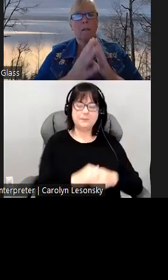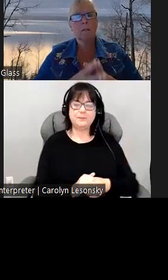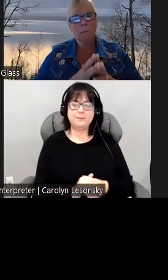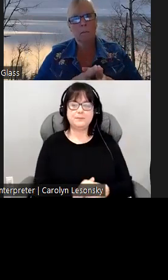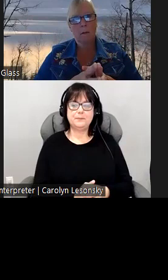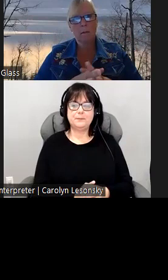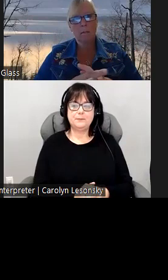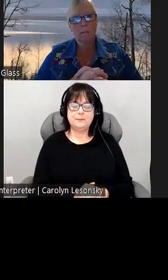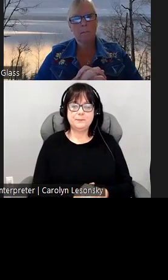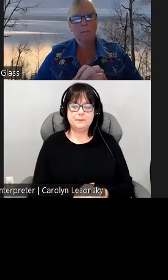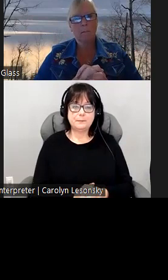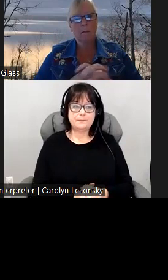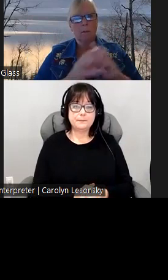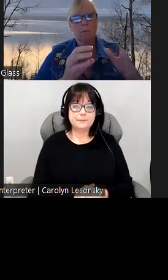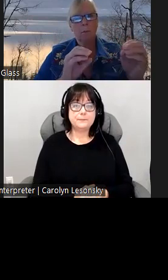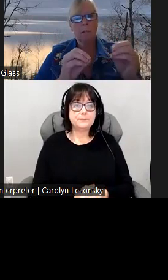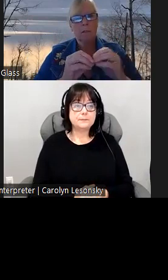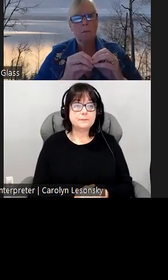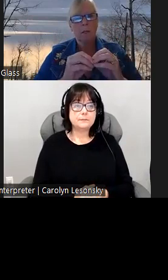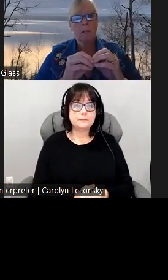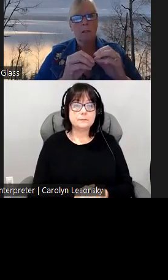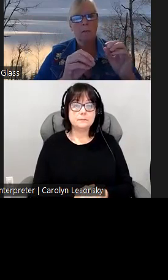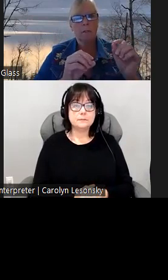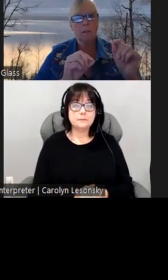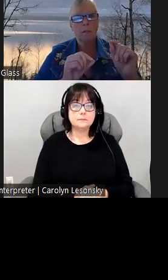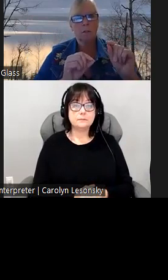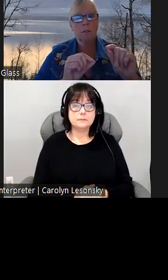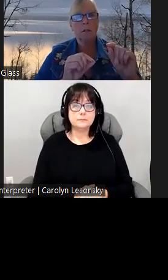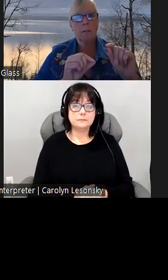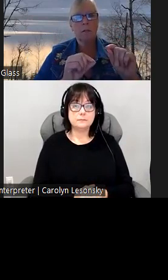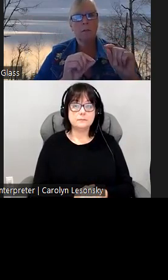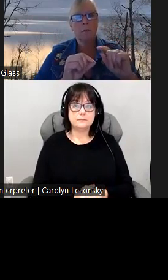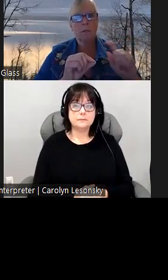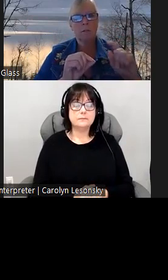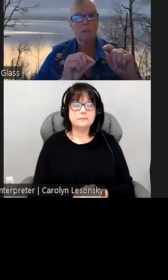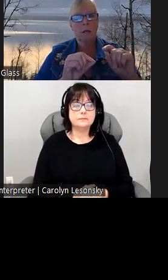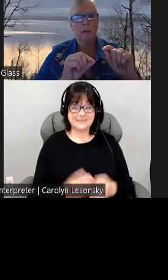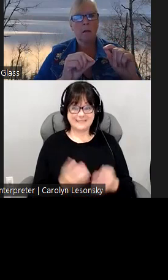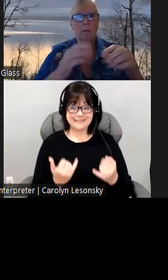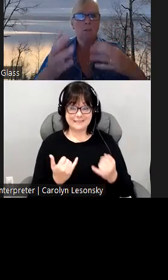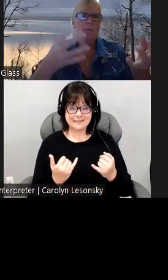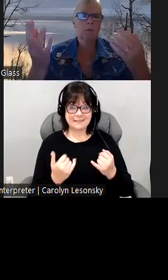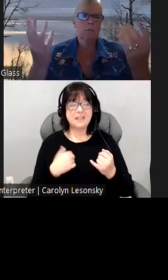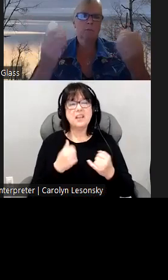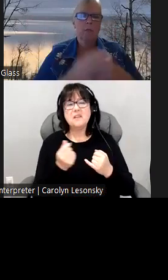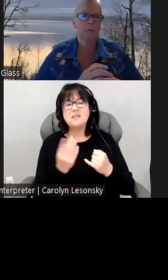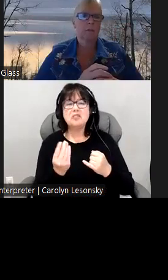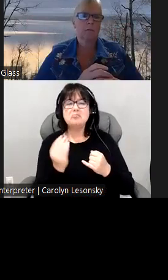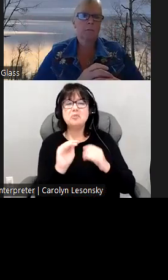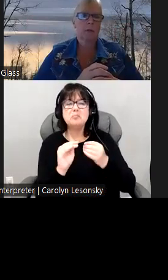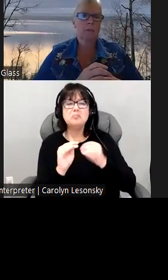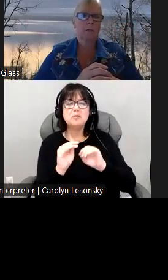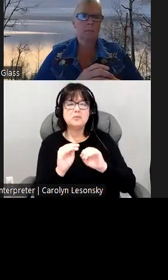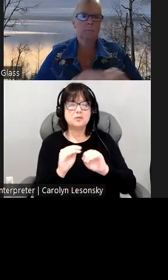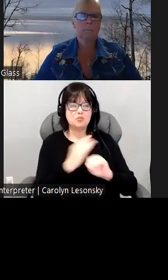In this webinar, there's a few places where I've just inserted a bit of the provincial data just for interest,